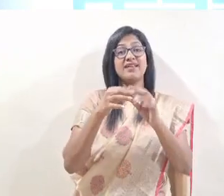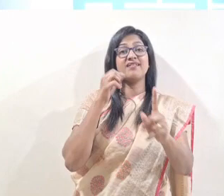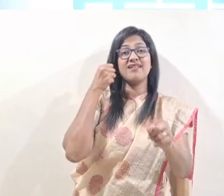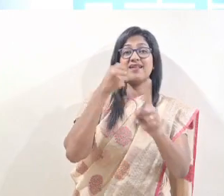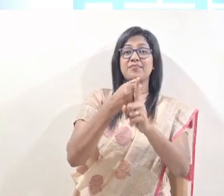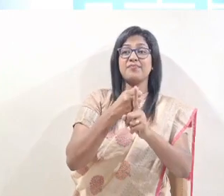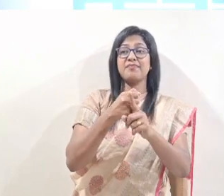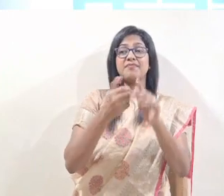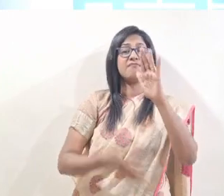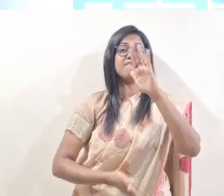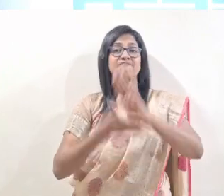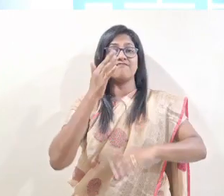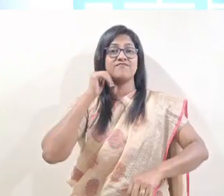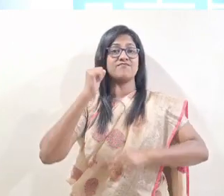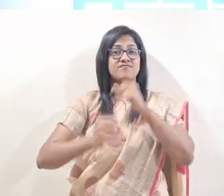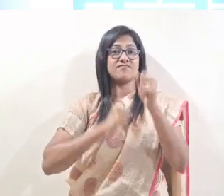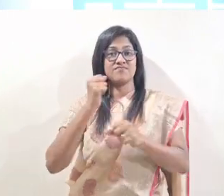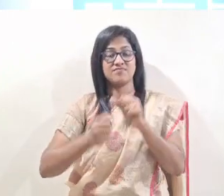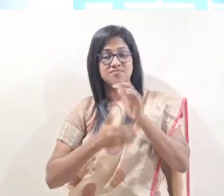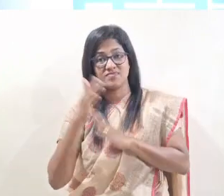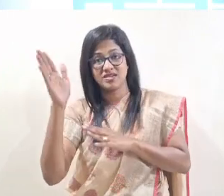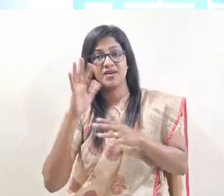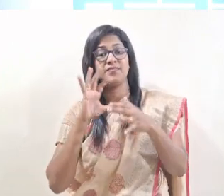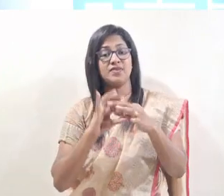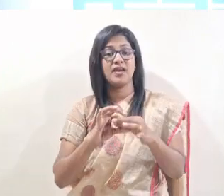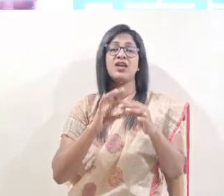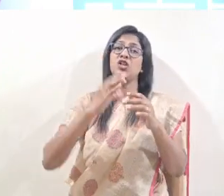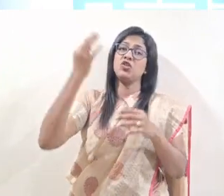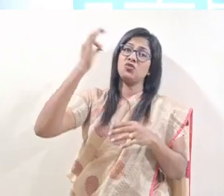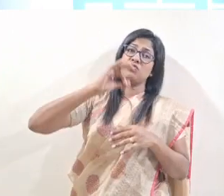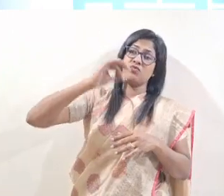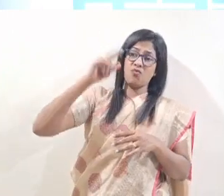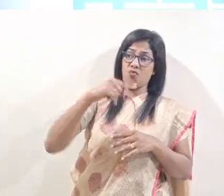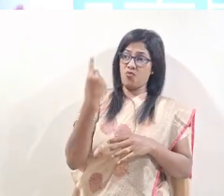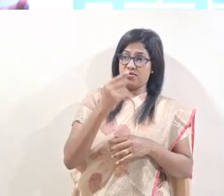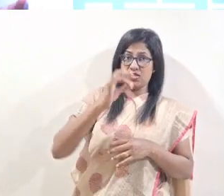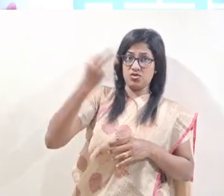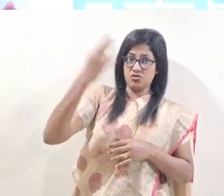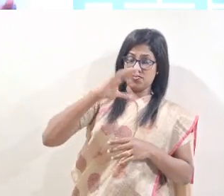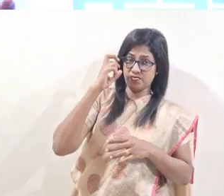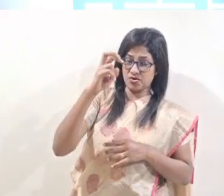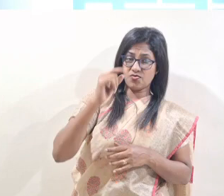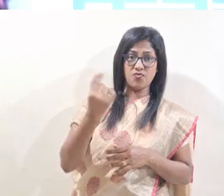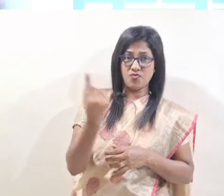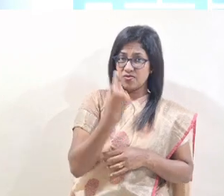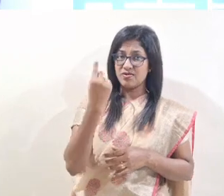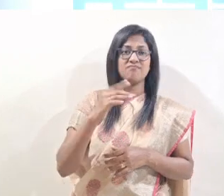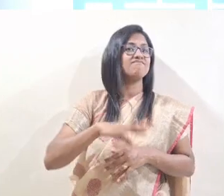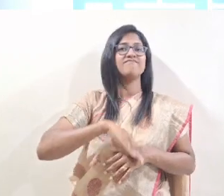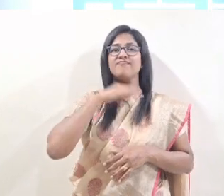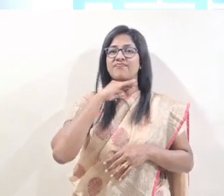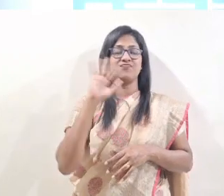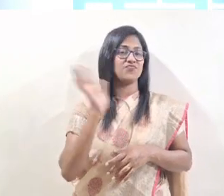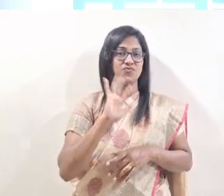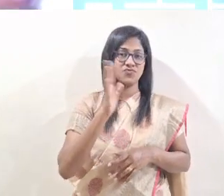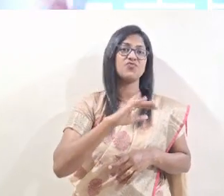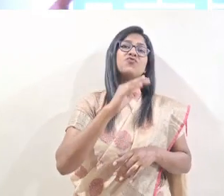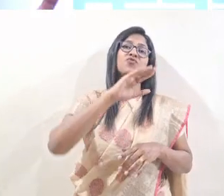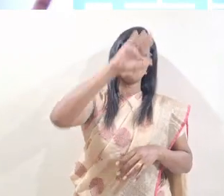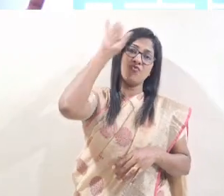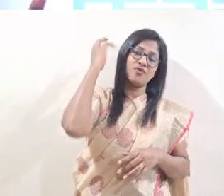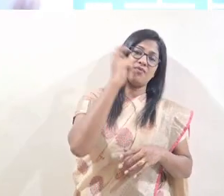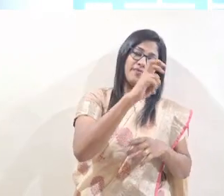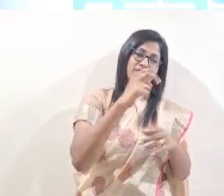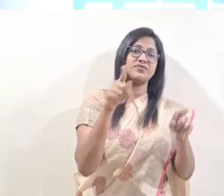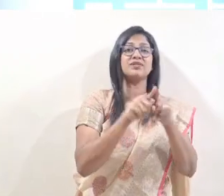on the escape capacities. Not just for the new metros, but also for the old metros, because the issue of